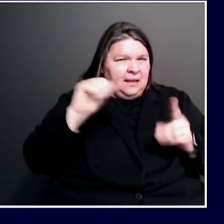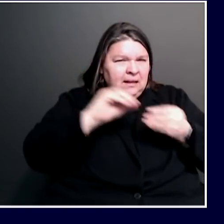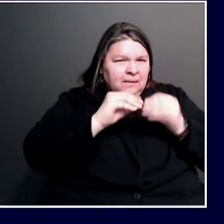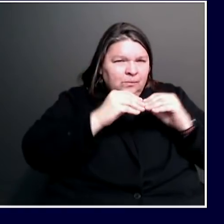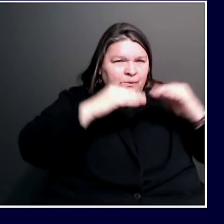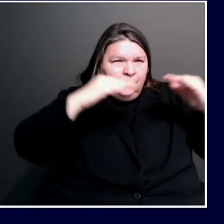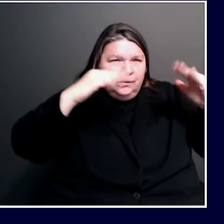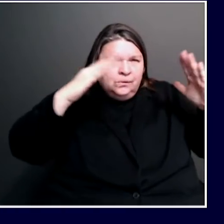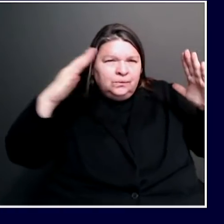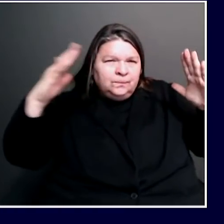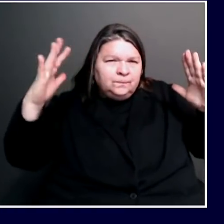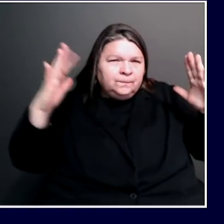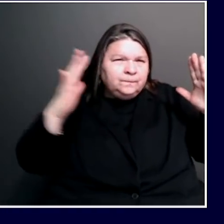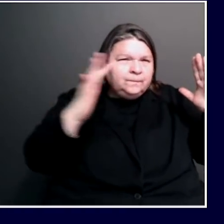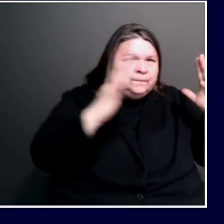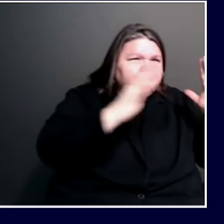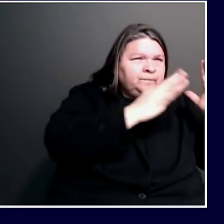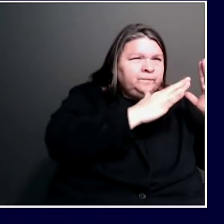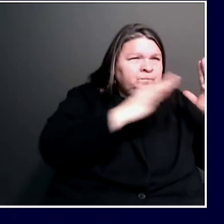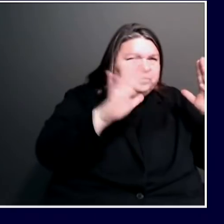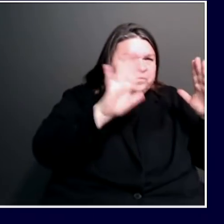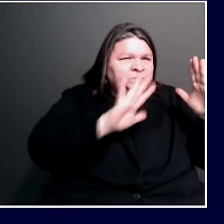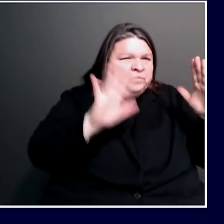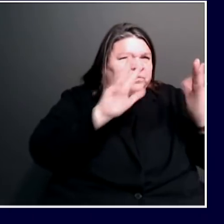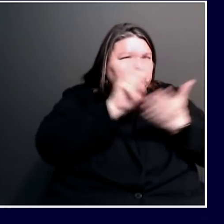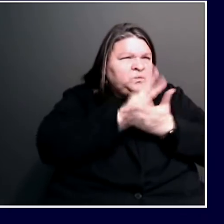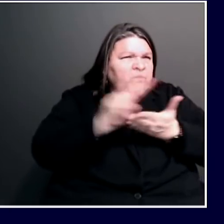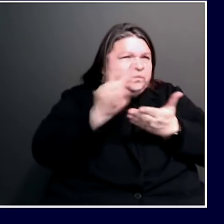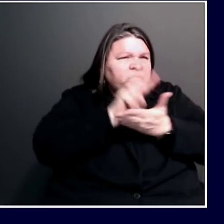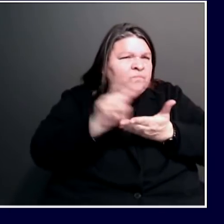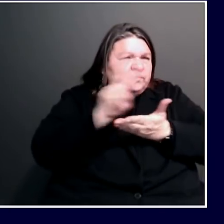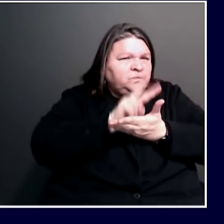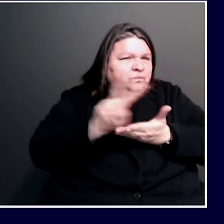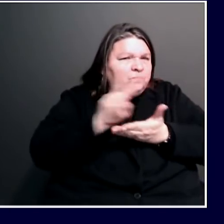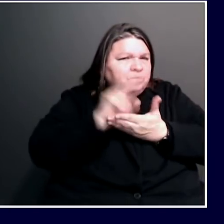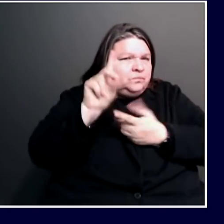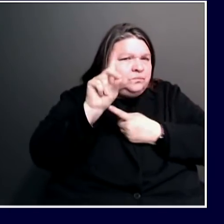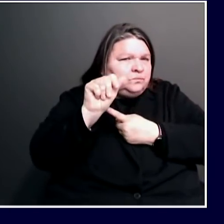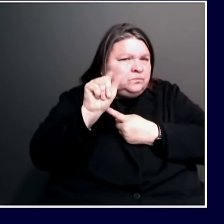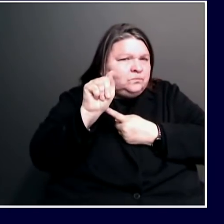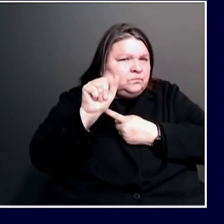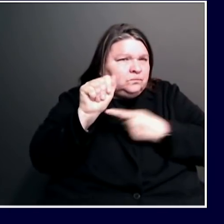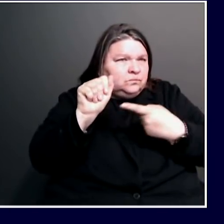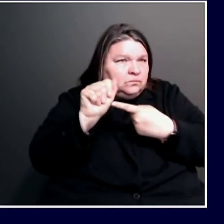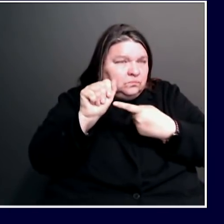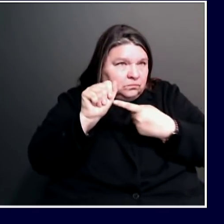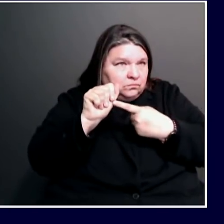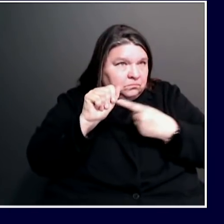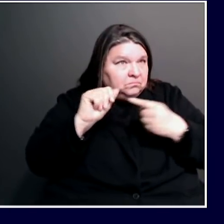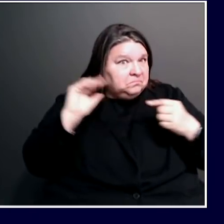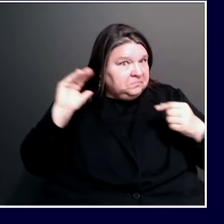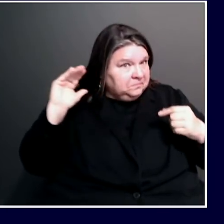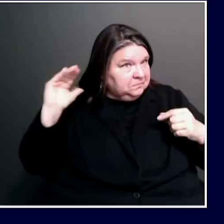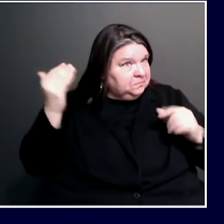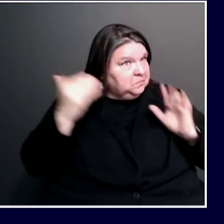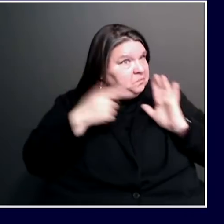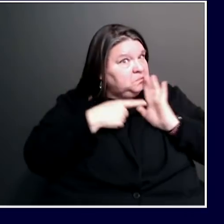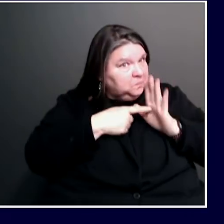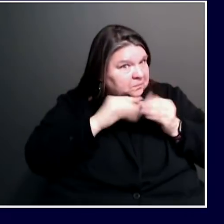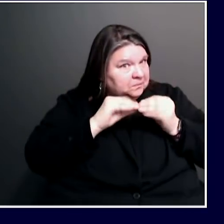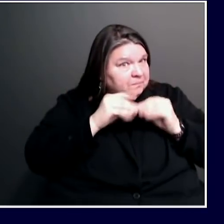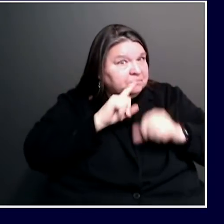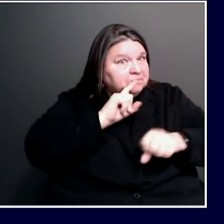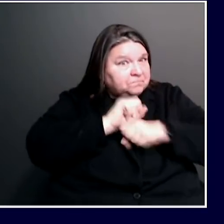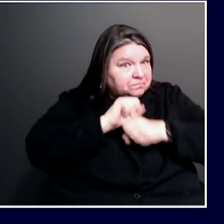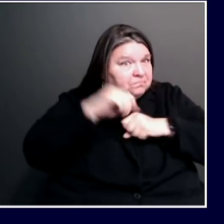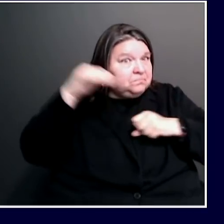data, roughly 2 weeks, and the signs there are encouraging, whether it's on hospitalizations, positivity rates, the number of